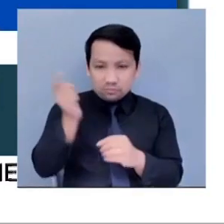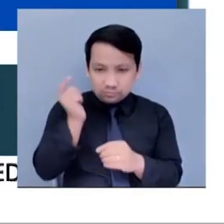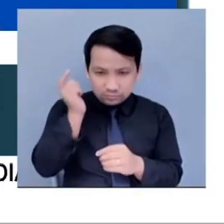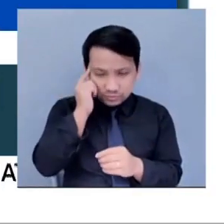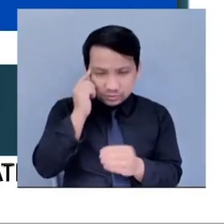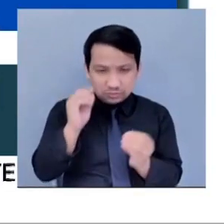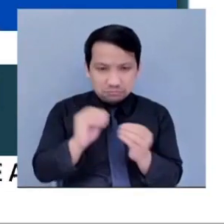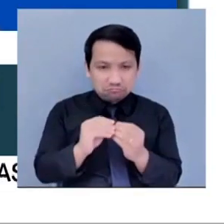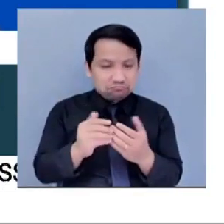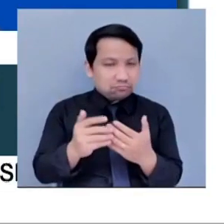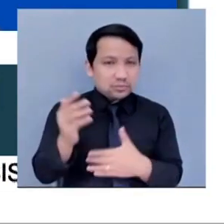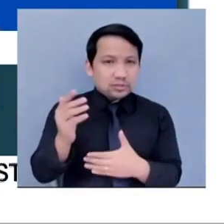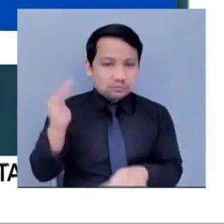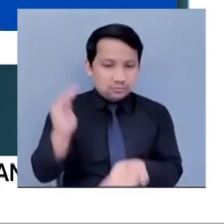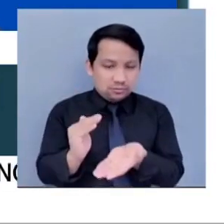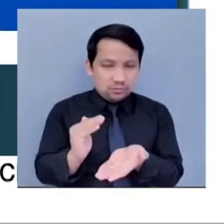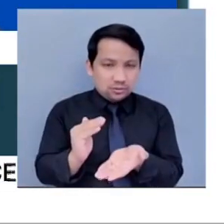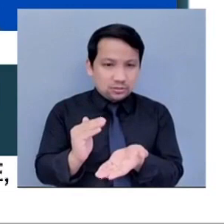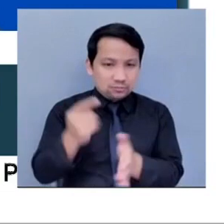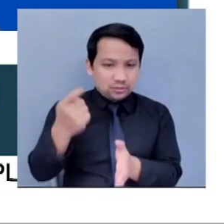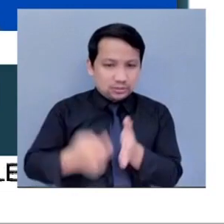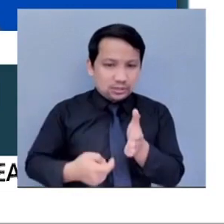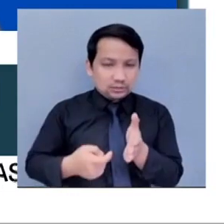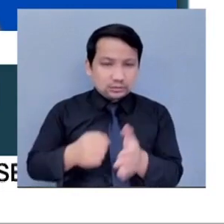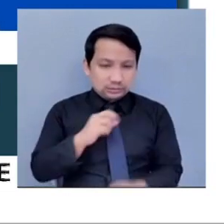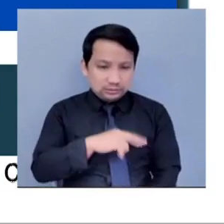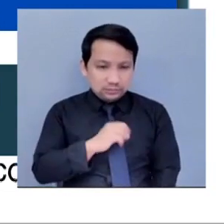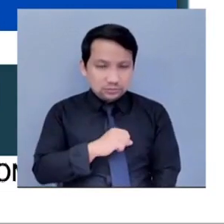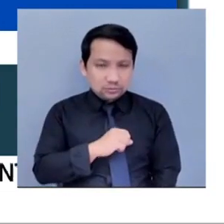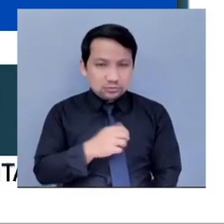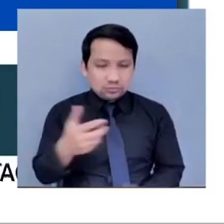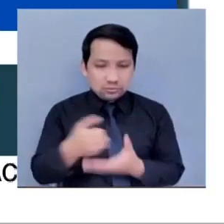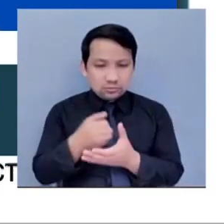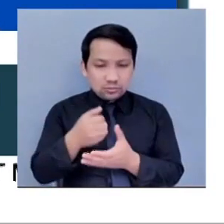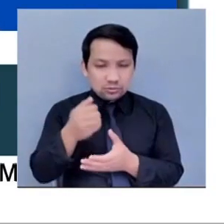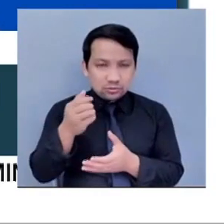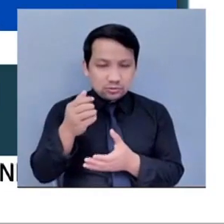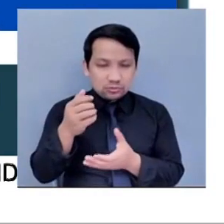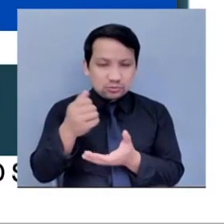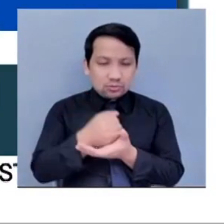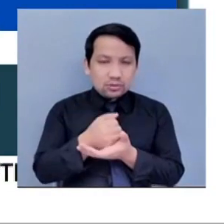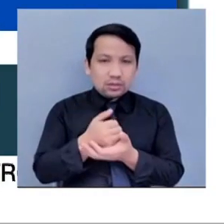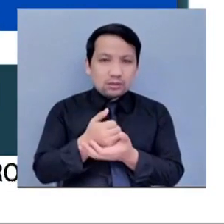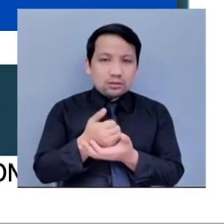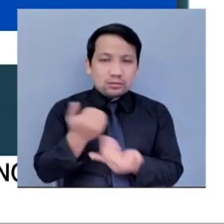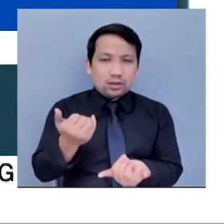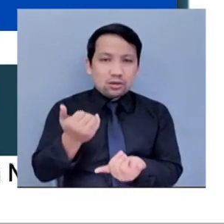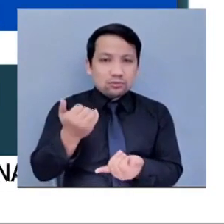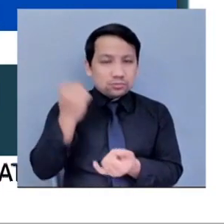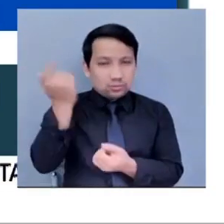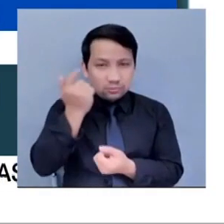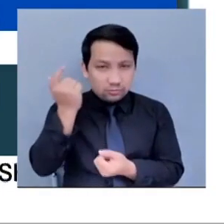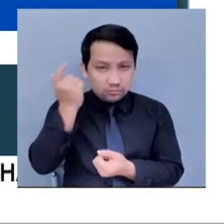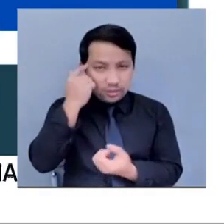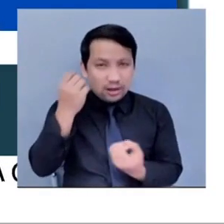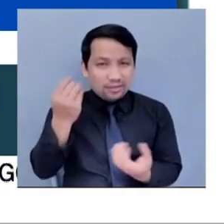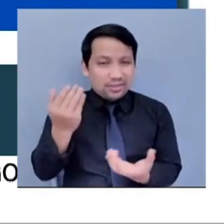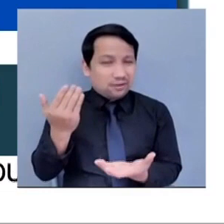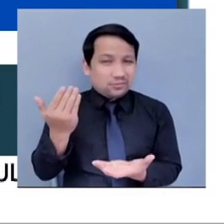would mean reduce tax revenue collections, especially now that the government incurred a lot of debt during the